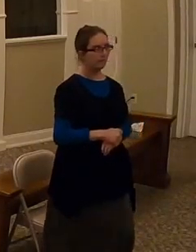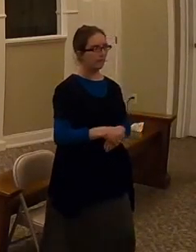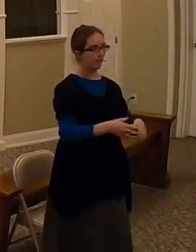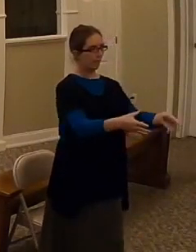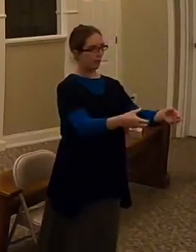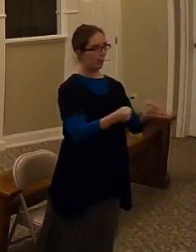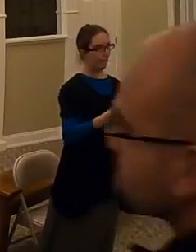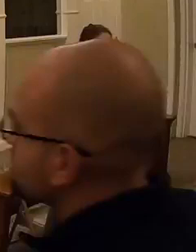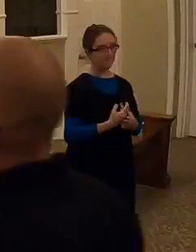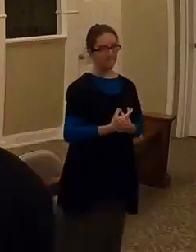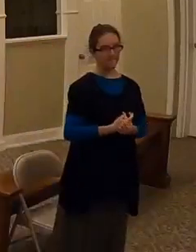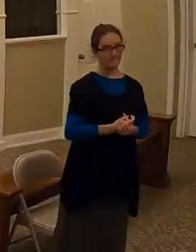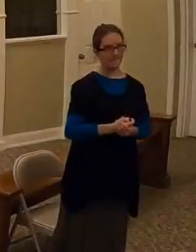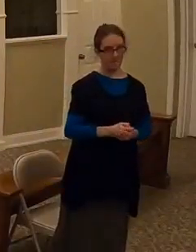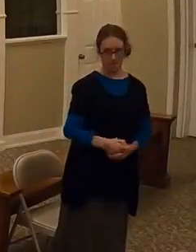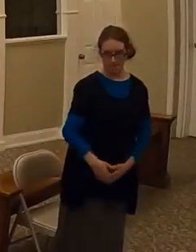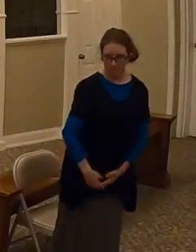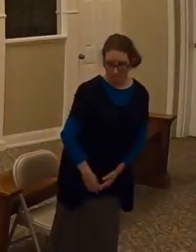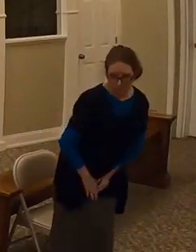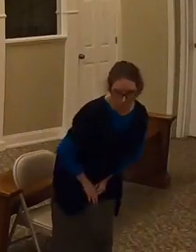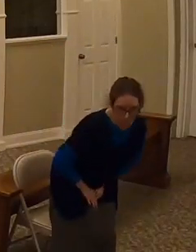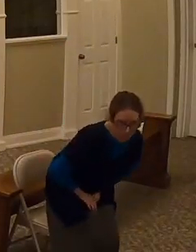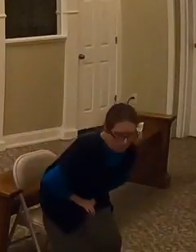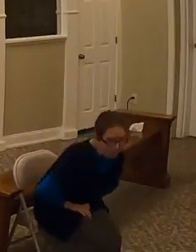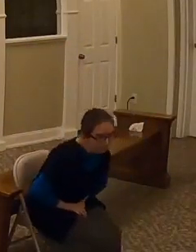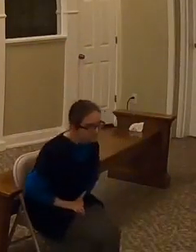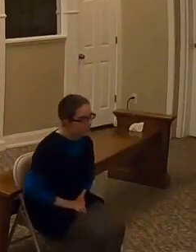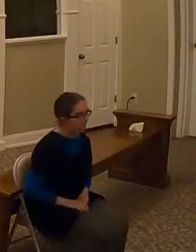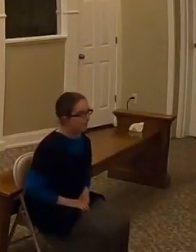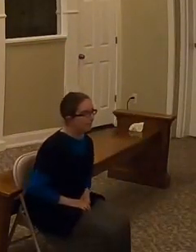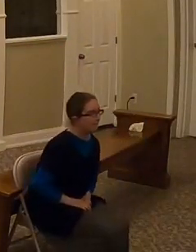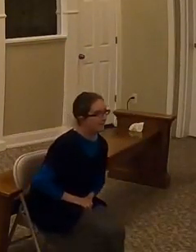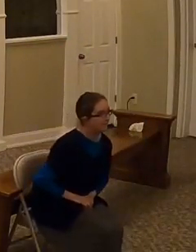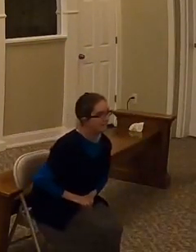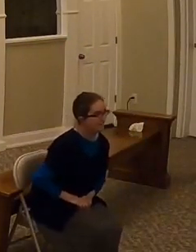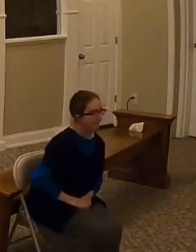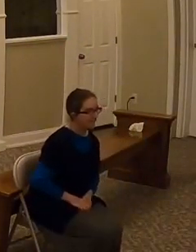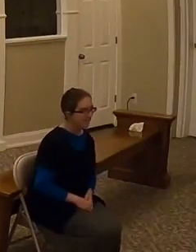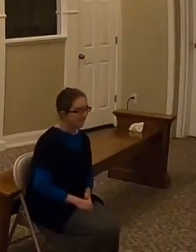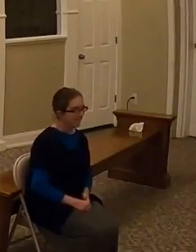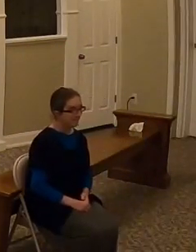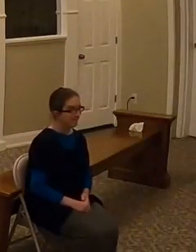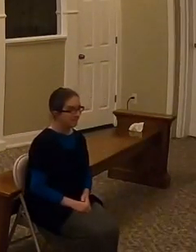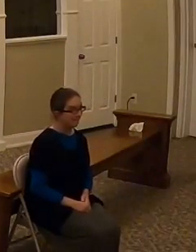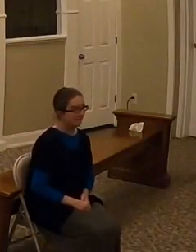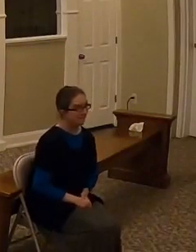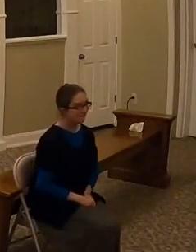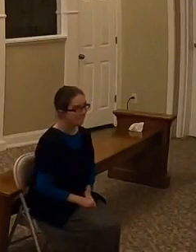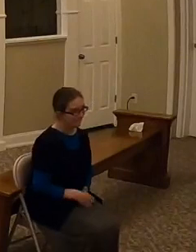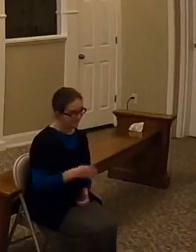Grab me in my chair. Just for that main line. And then for the